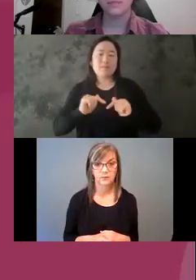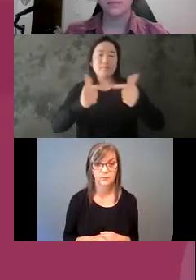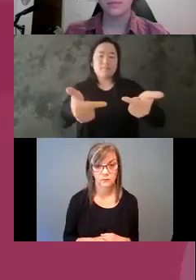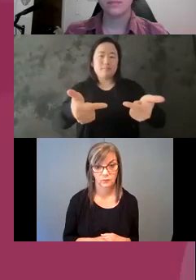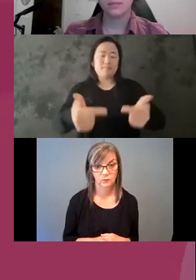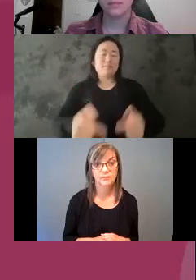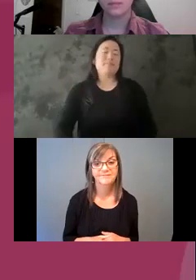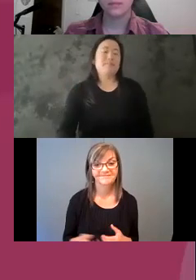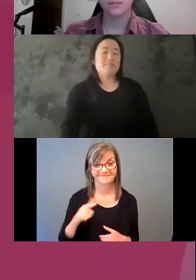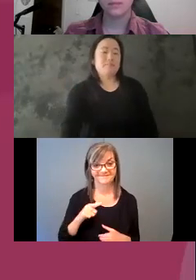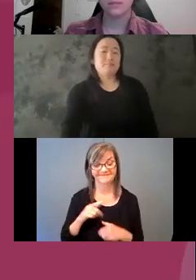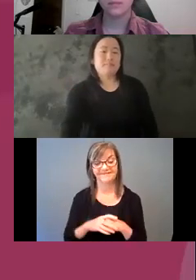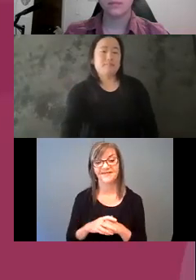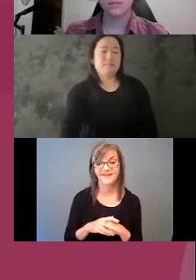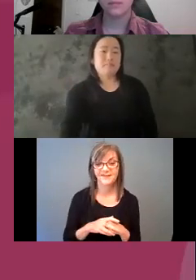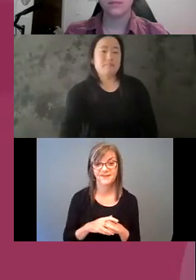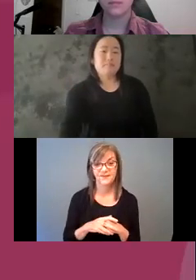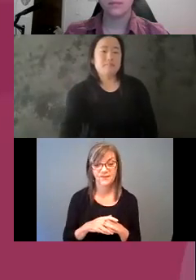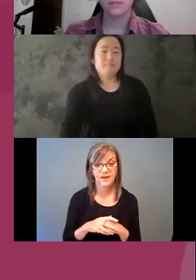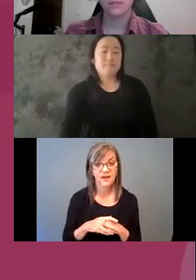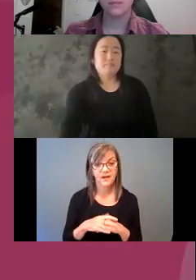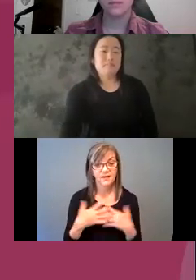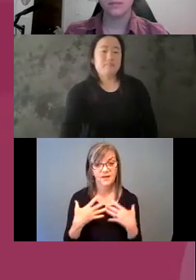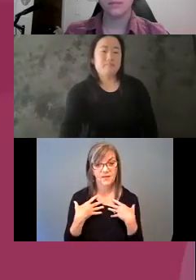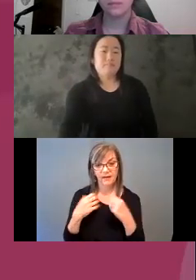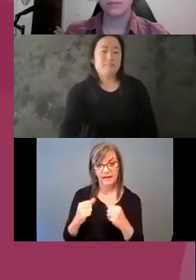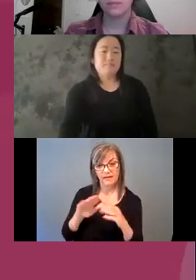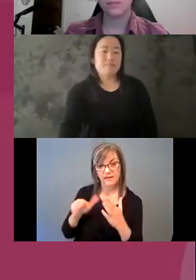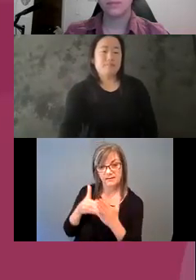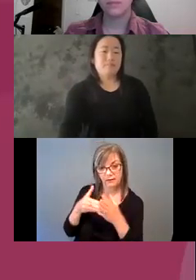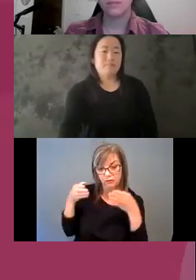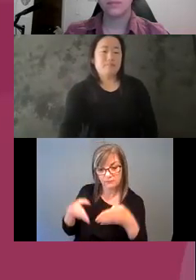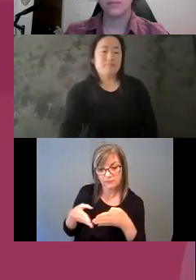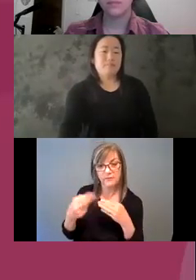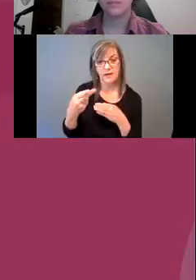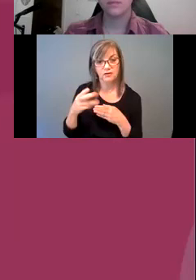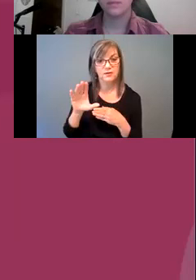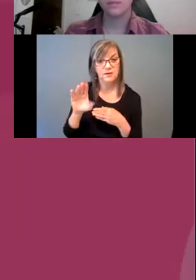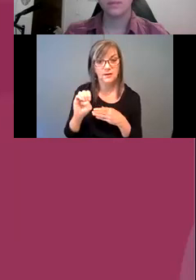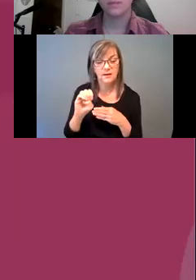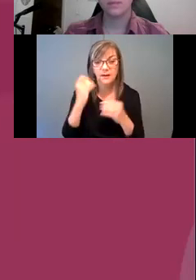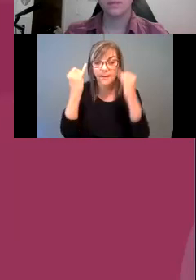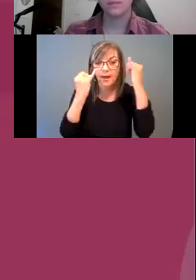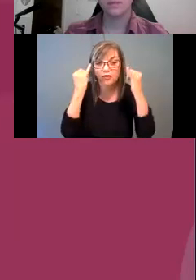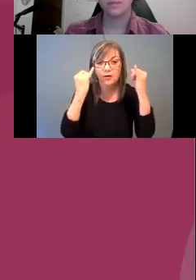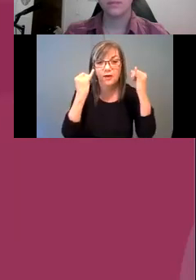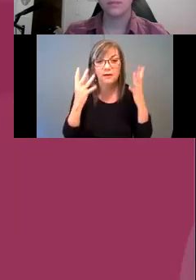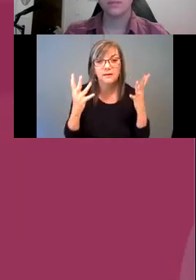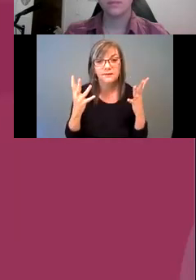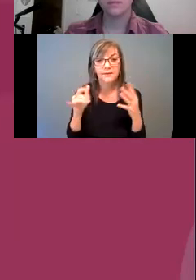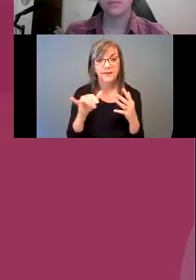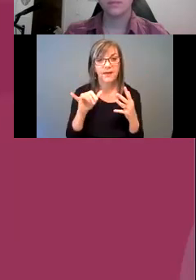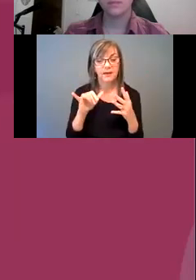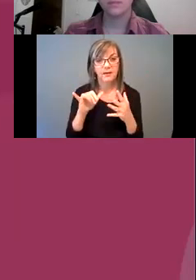engagement component of imagining, of like, what would we imagine would be like the ideal components of